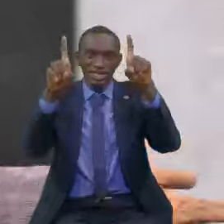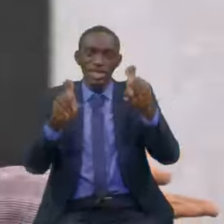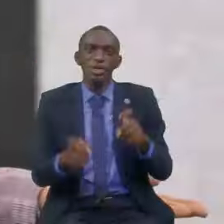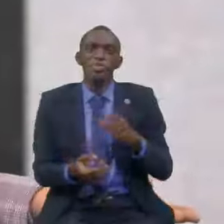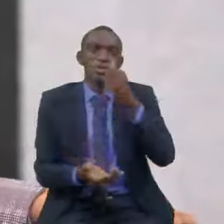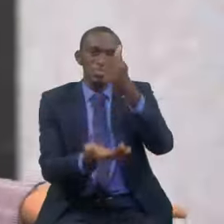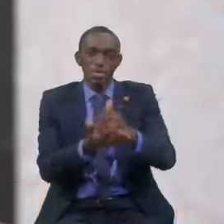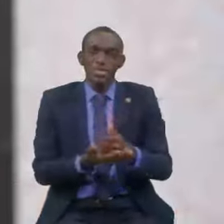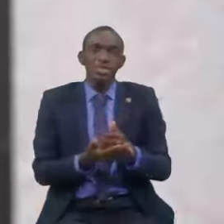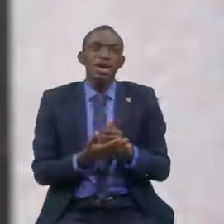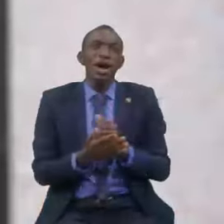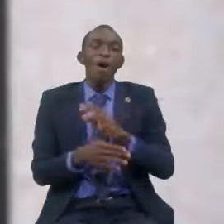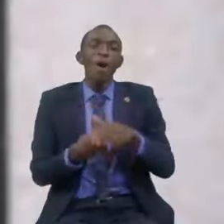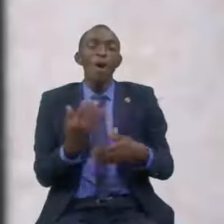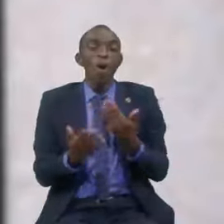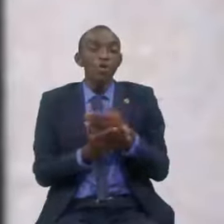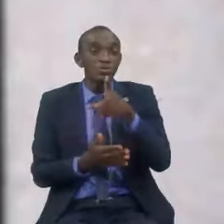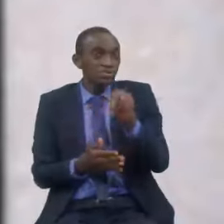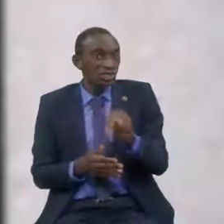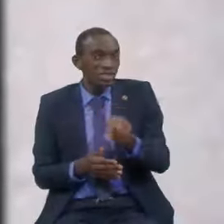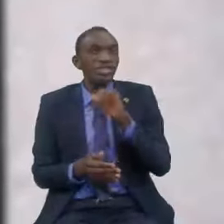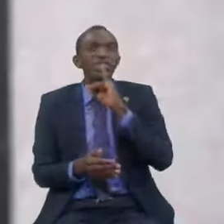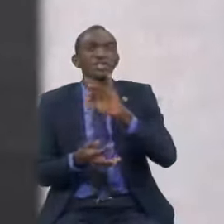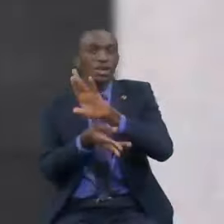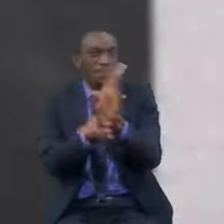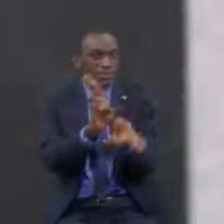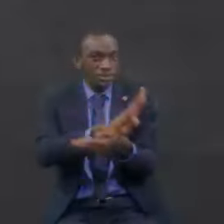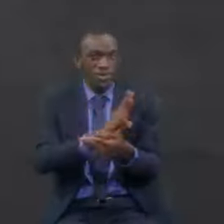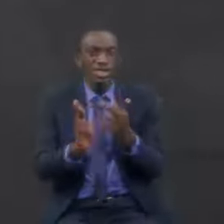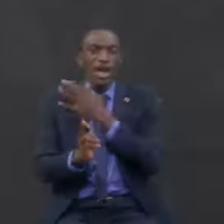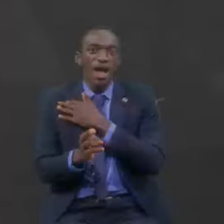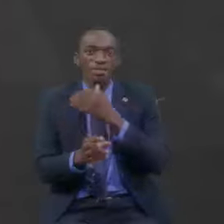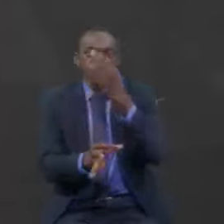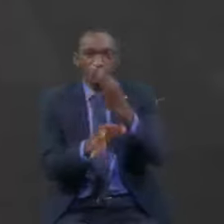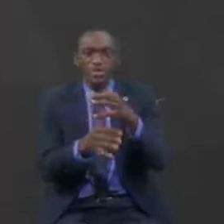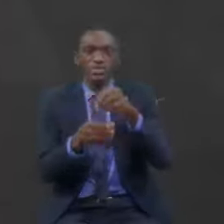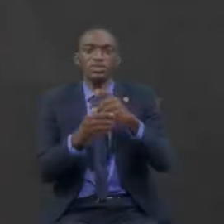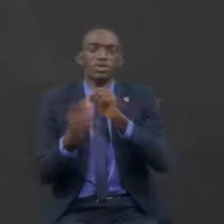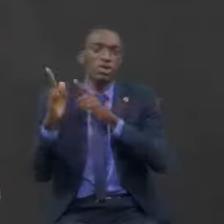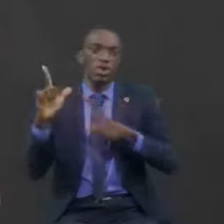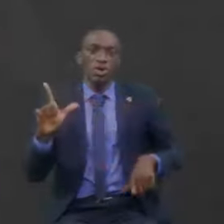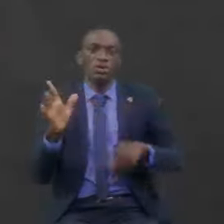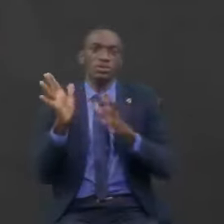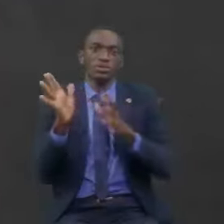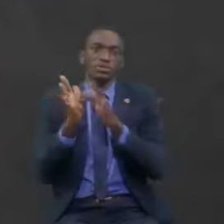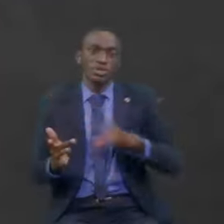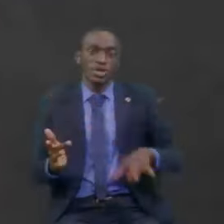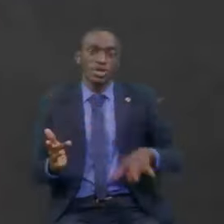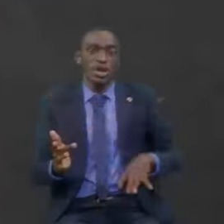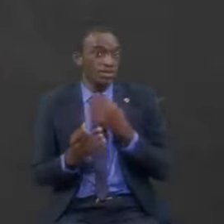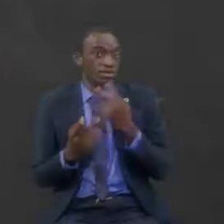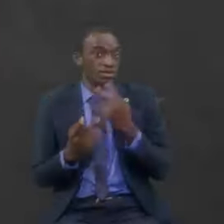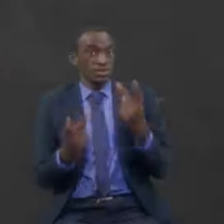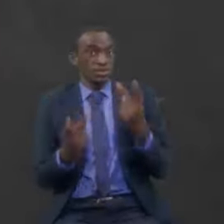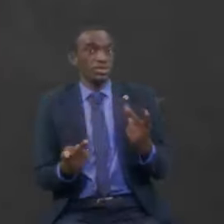is repentance and faith in the Lord Jesus Christ, and lo and behold, this young